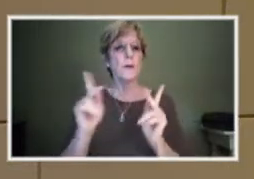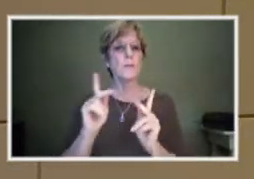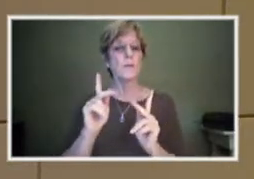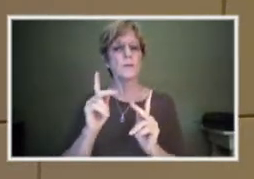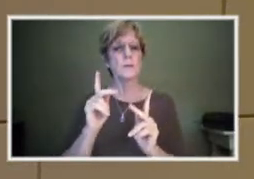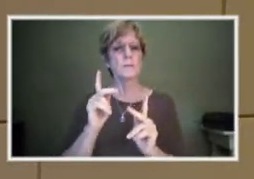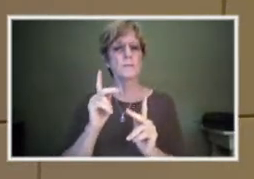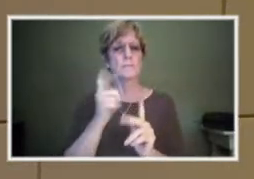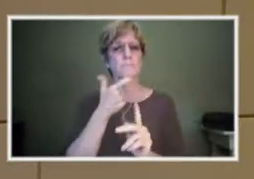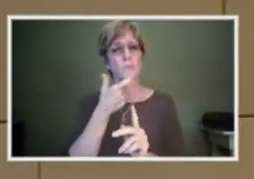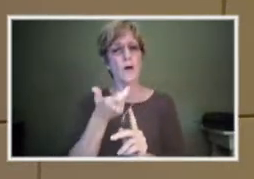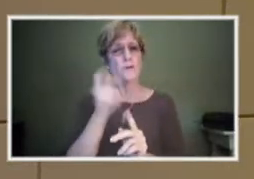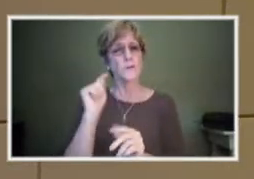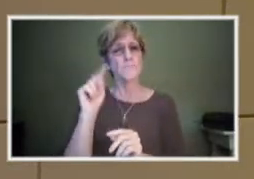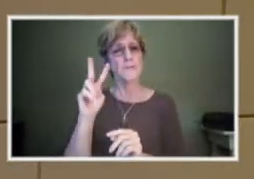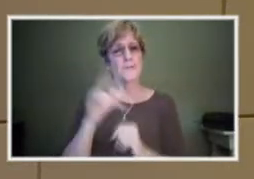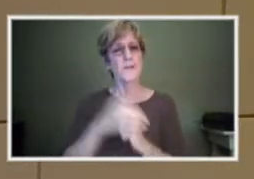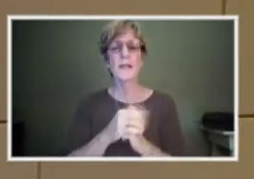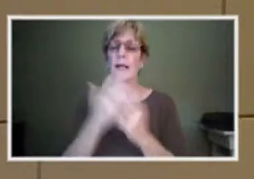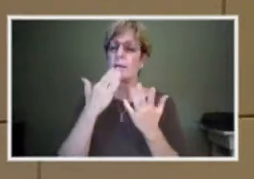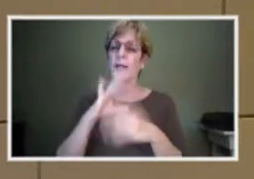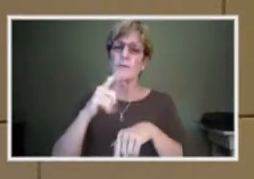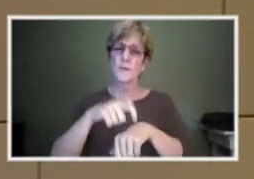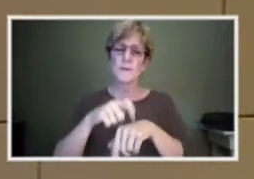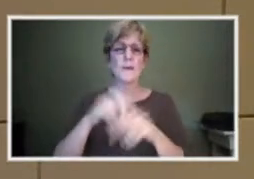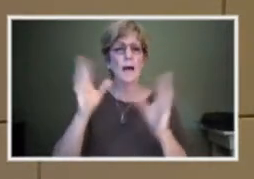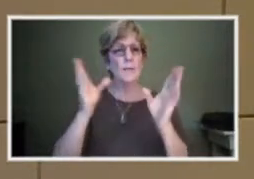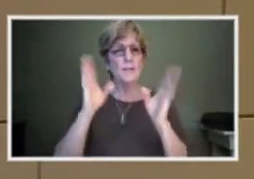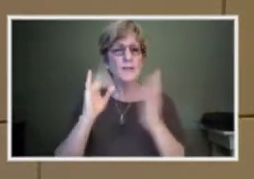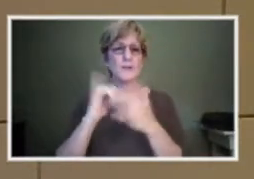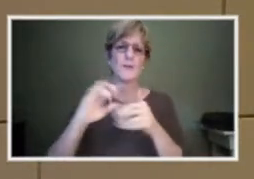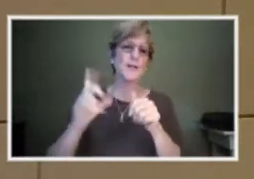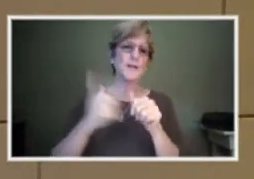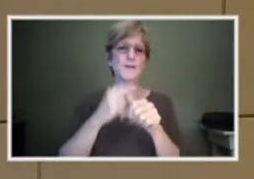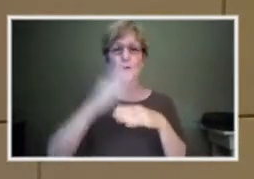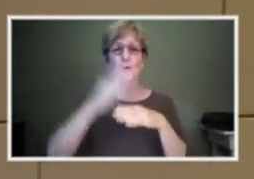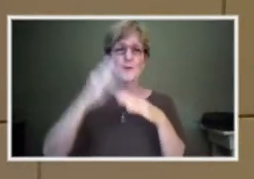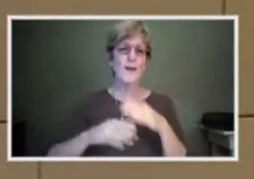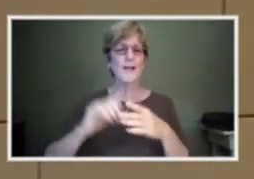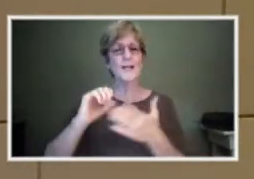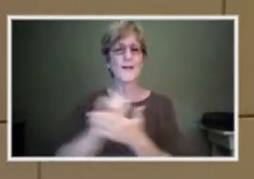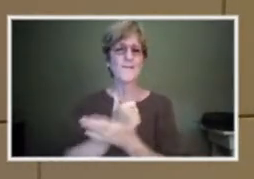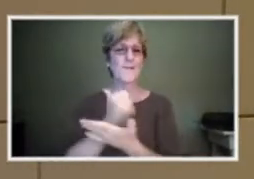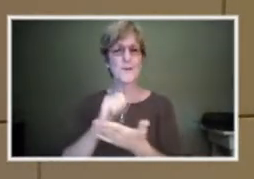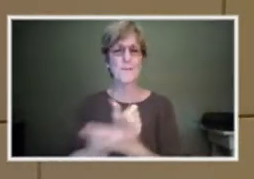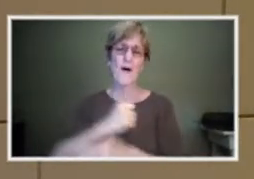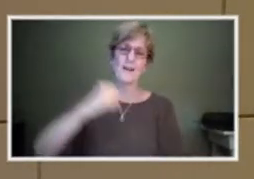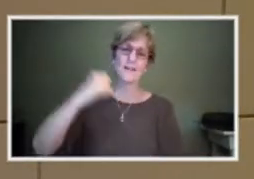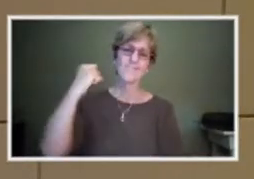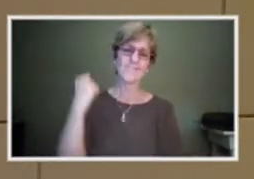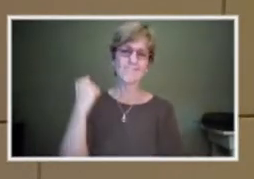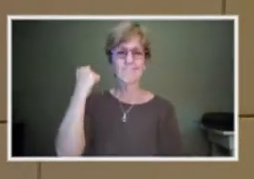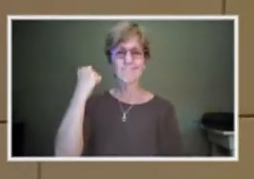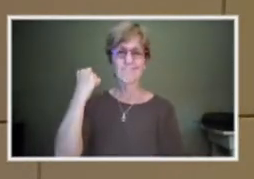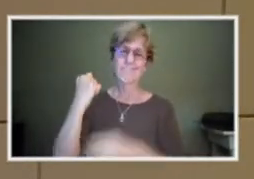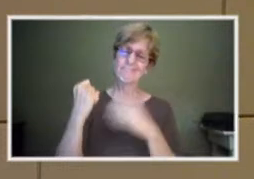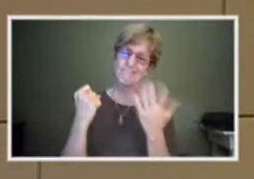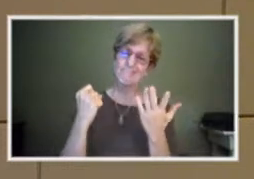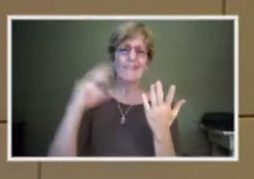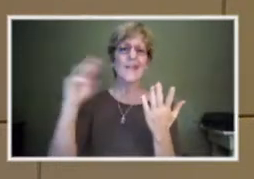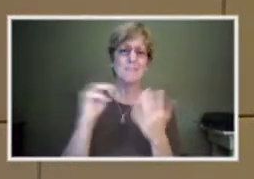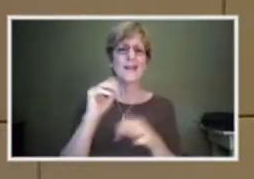for giving us your time and attention on the first weekend of football, which you're probably likely ready to do Monday